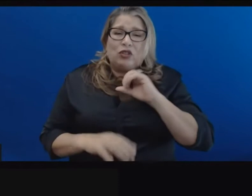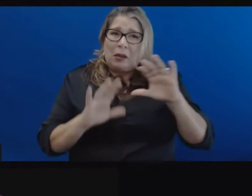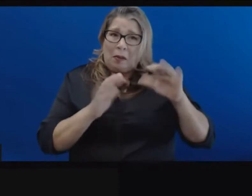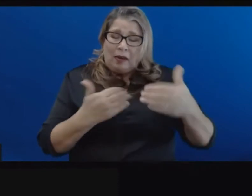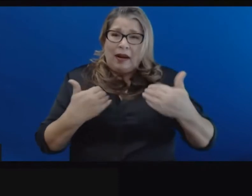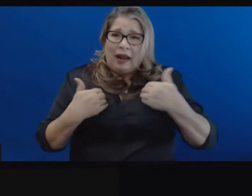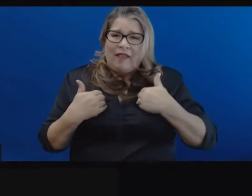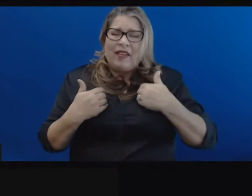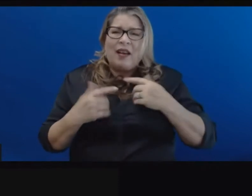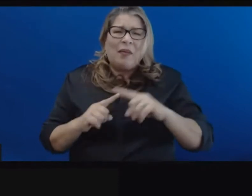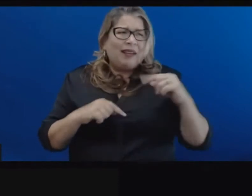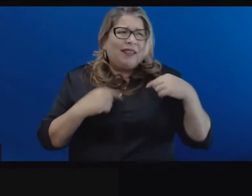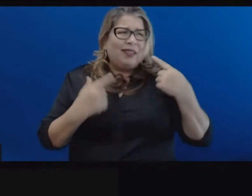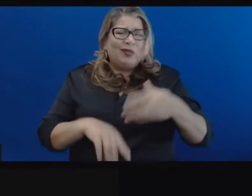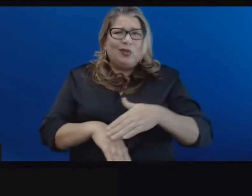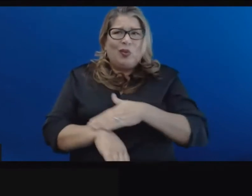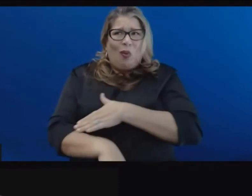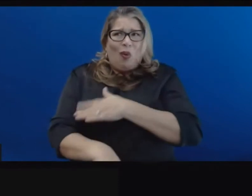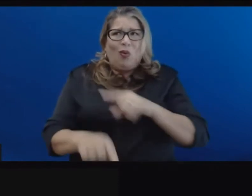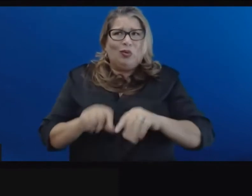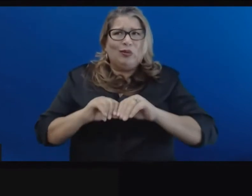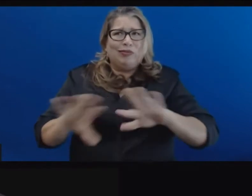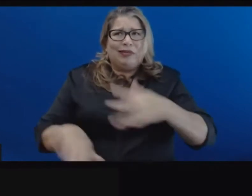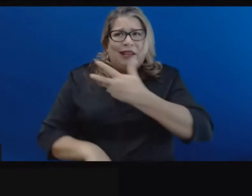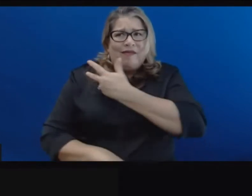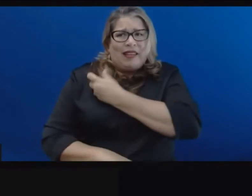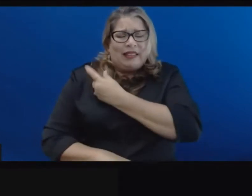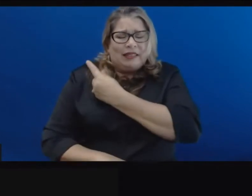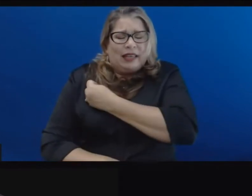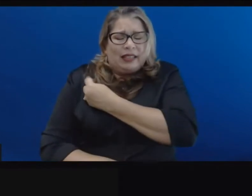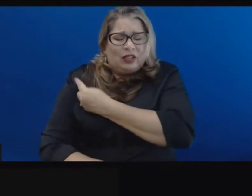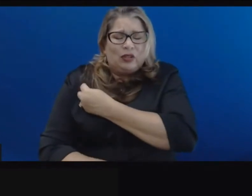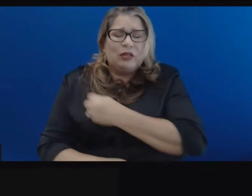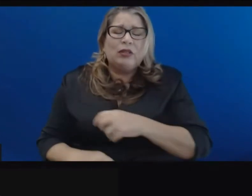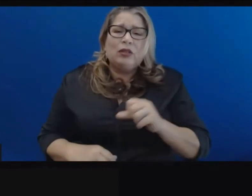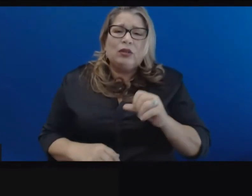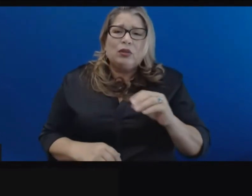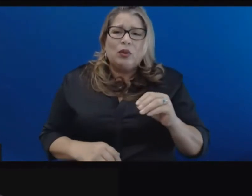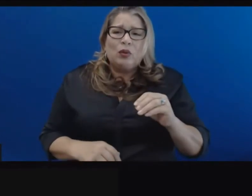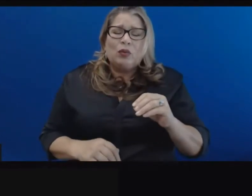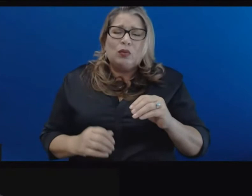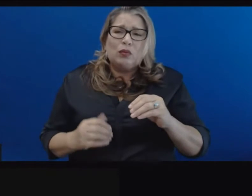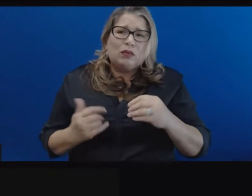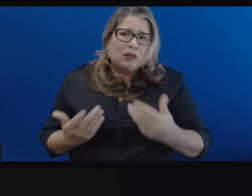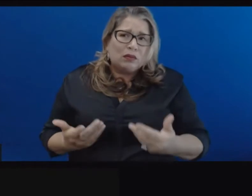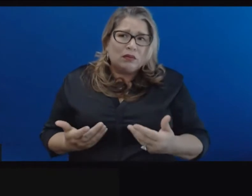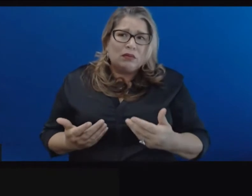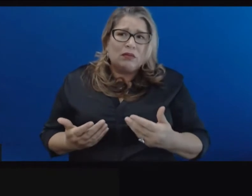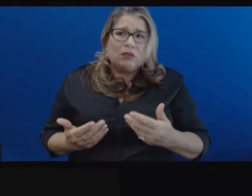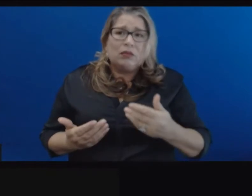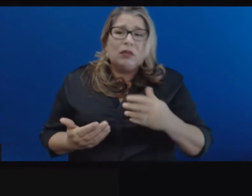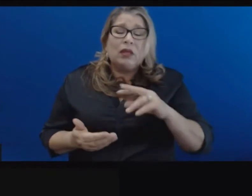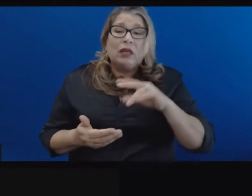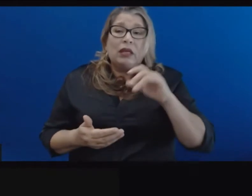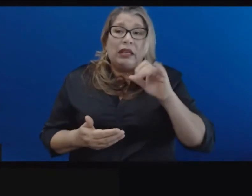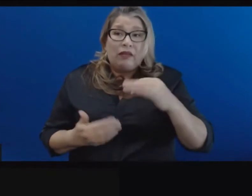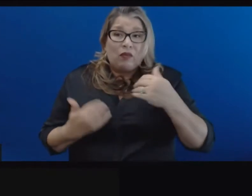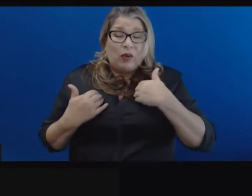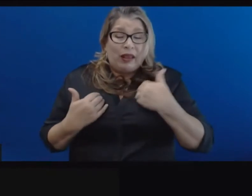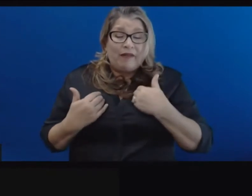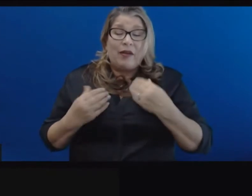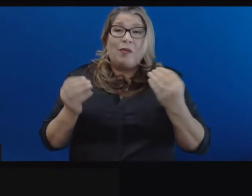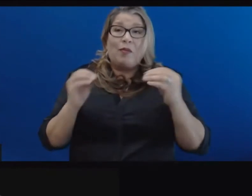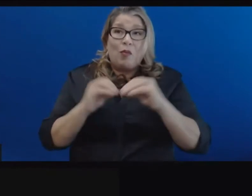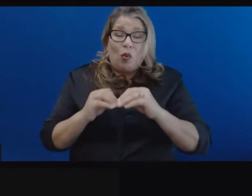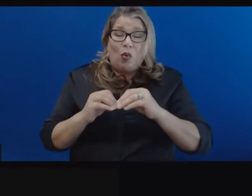or hurt California? And given the guidance and the fact that the state now has large vaccination sites, could this prompt the